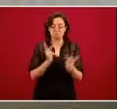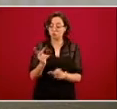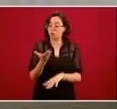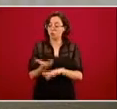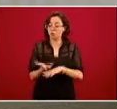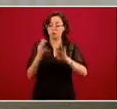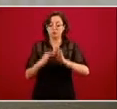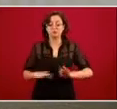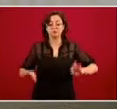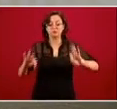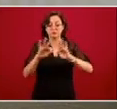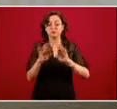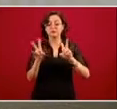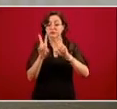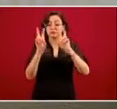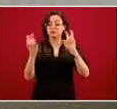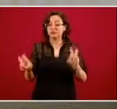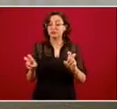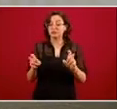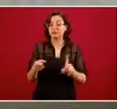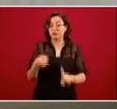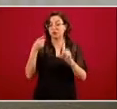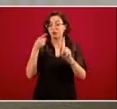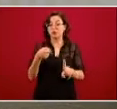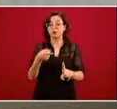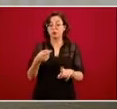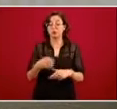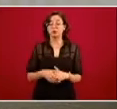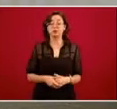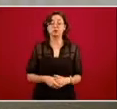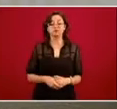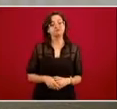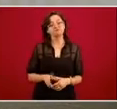very much. They are extraordinarily relevant questions.